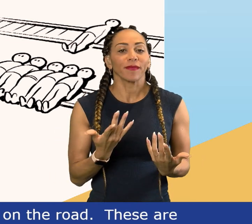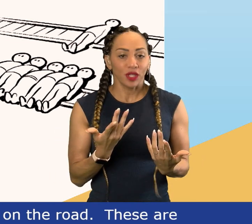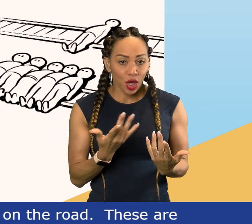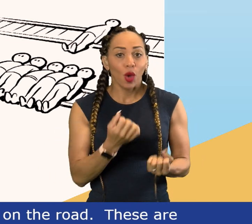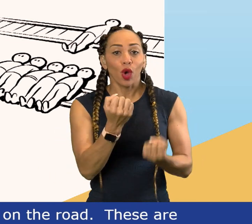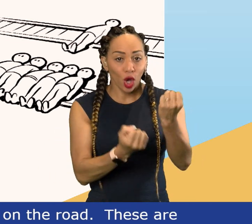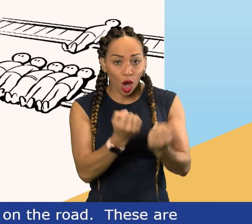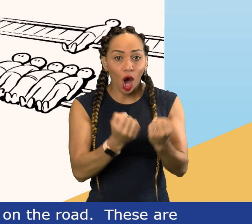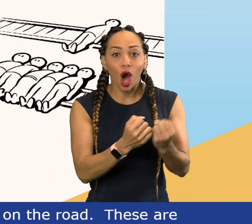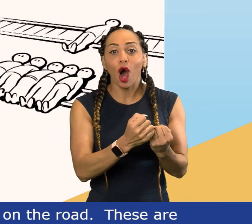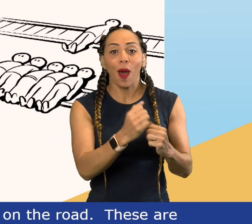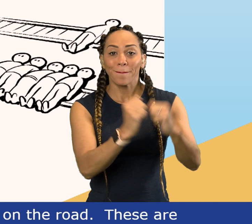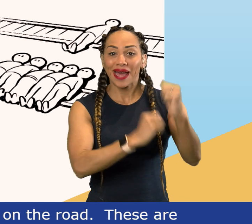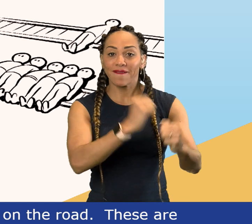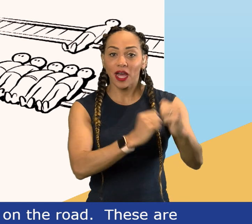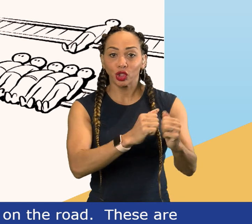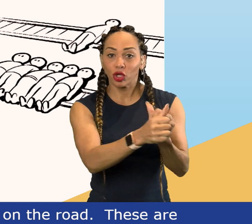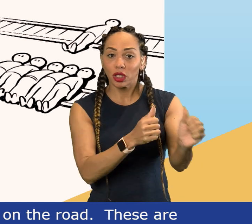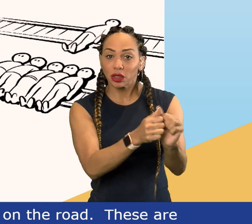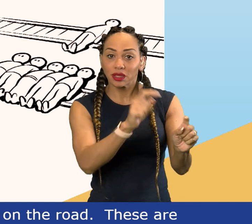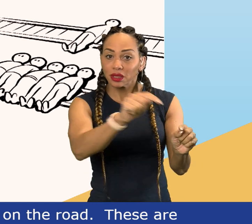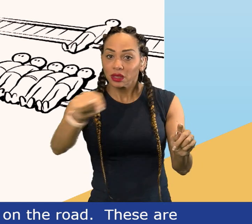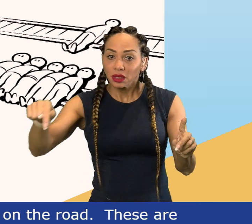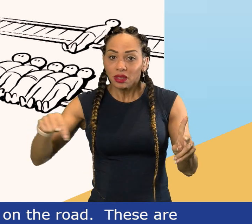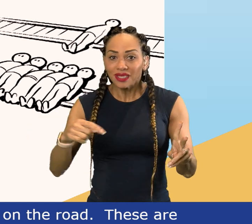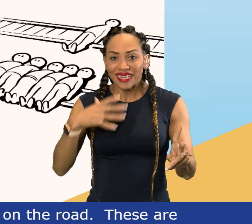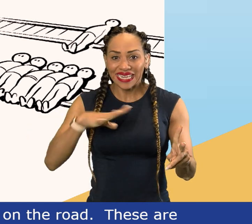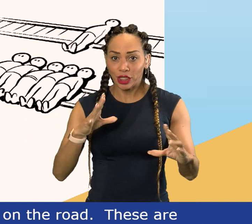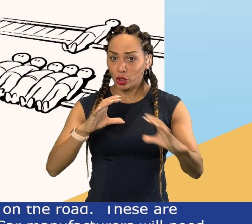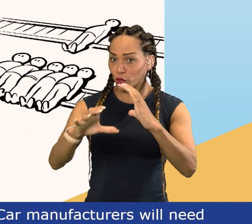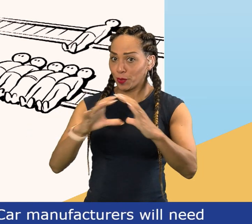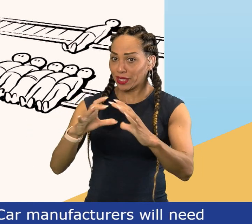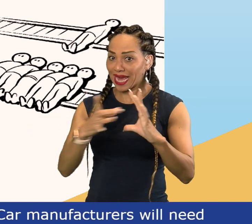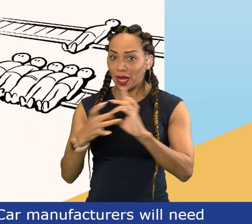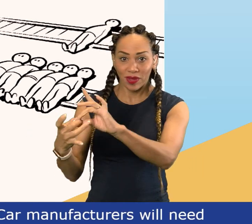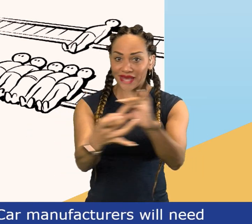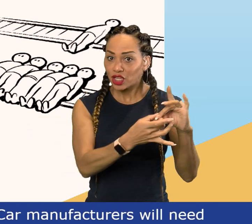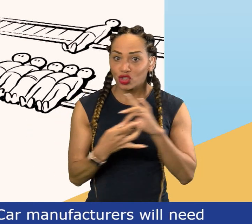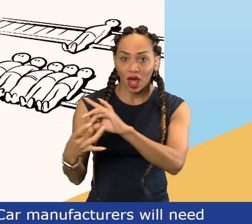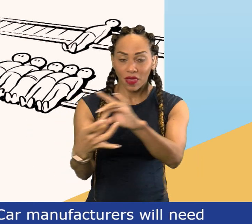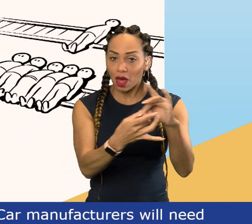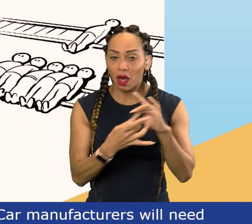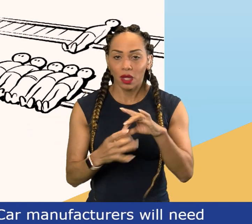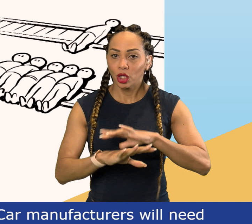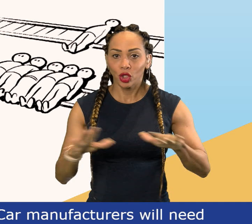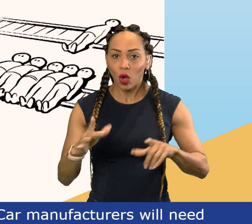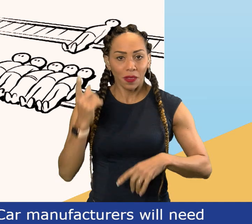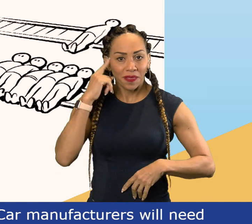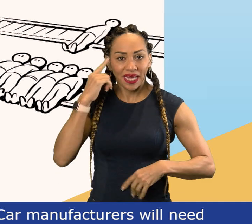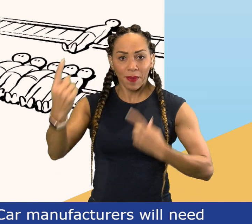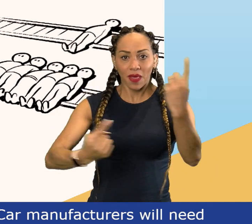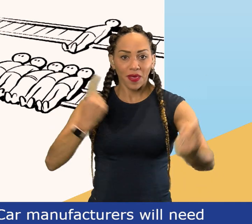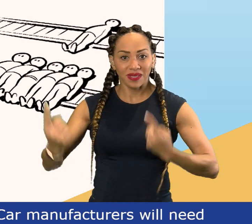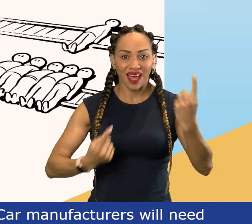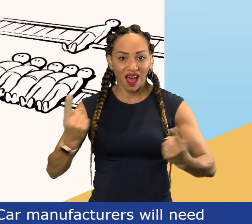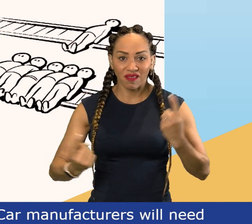systems. They will need to talk to each other because the cars will need to behave in a way where they work together rather than working for their own self-interest and potentially causing an